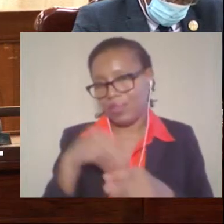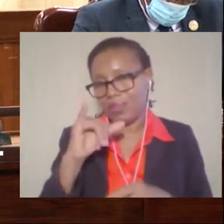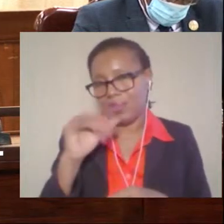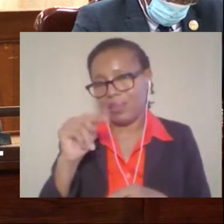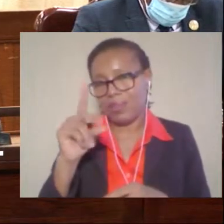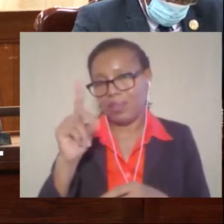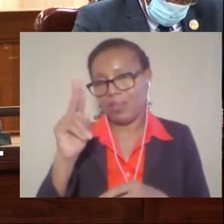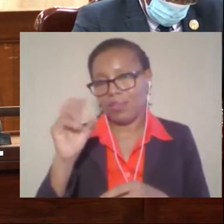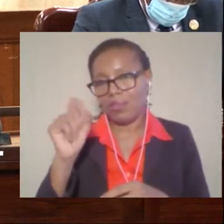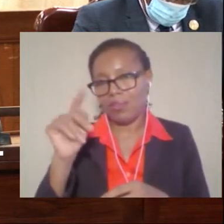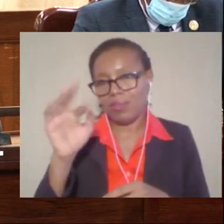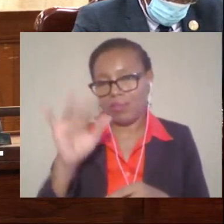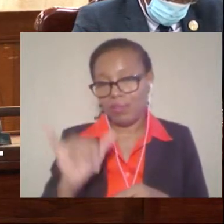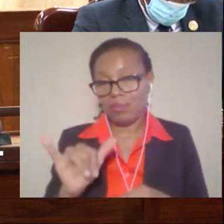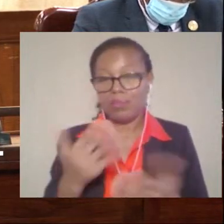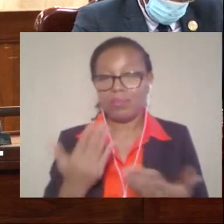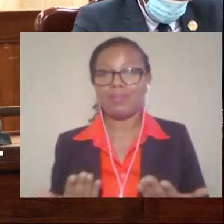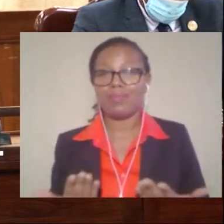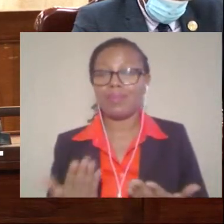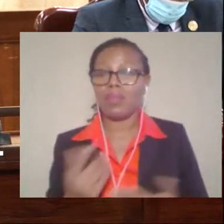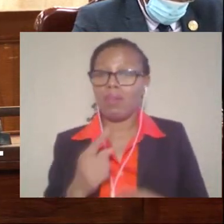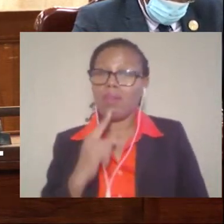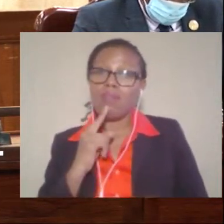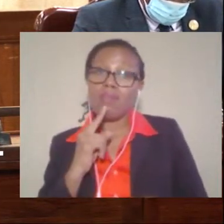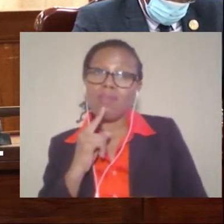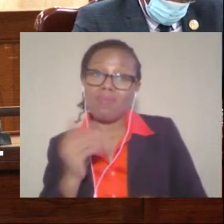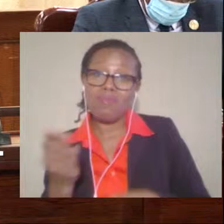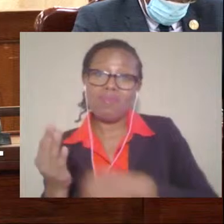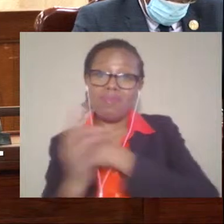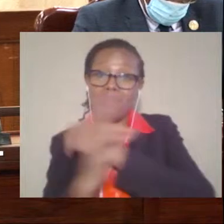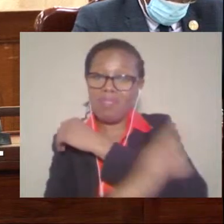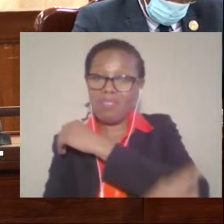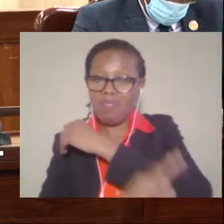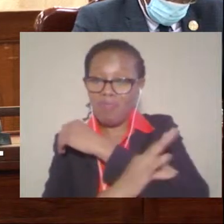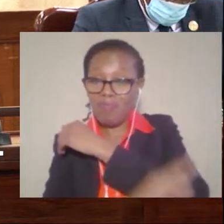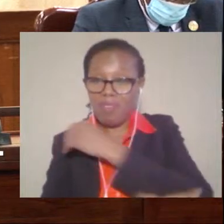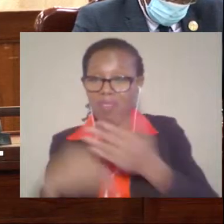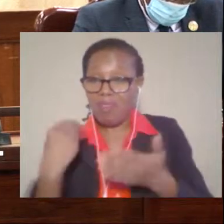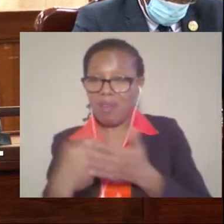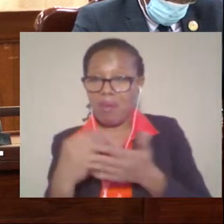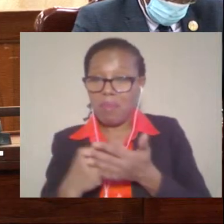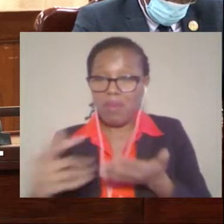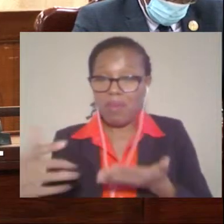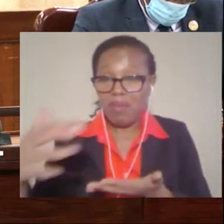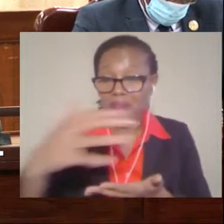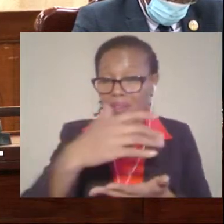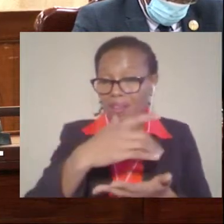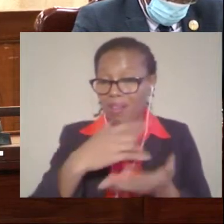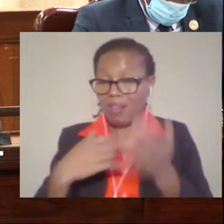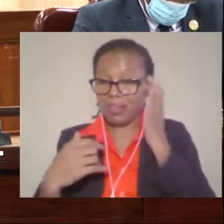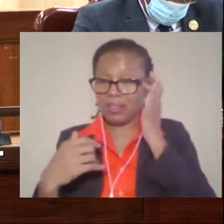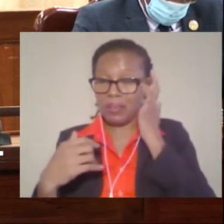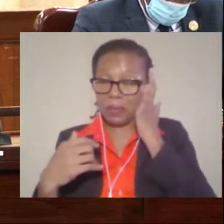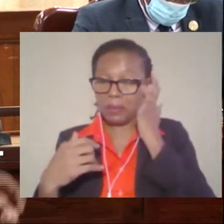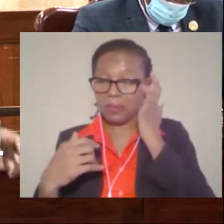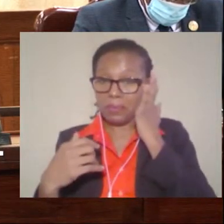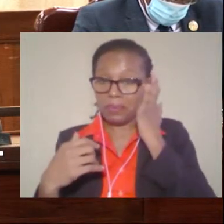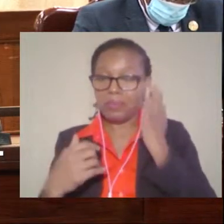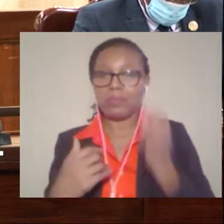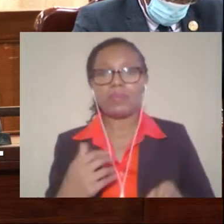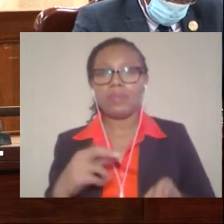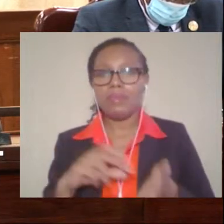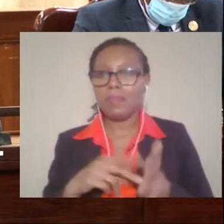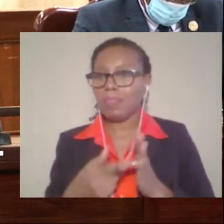generated foreign revenue will not end up at the disposal of the Barbados